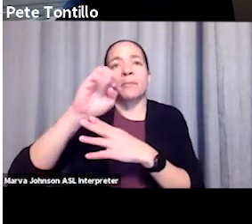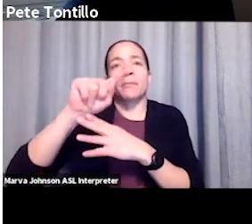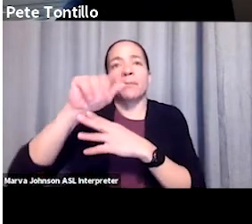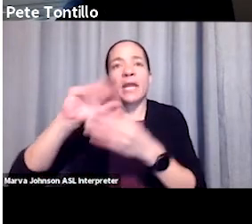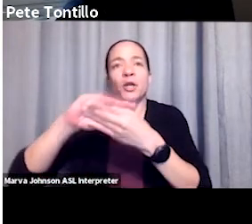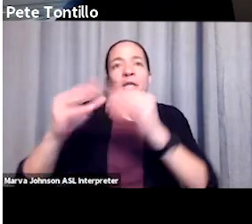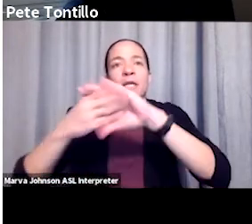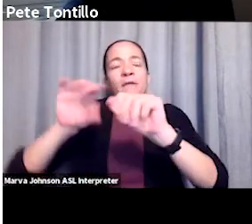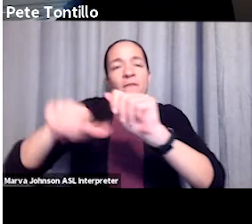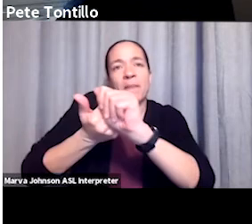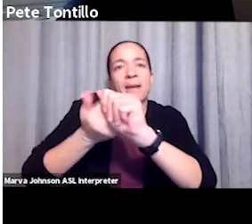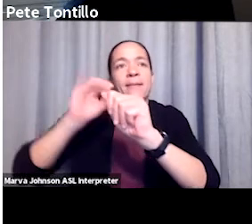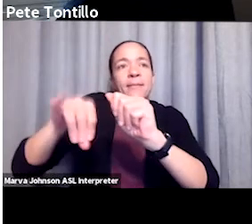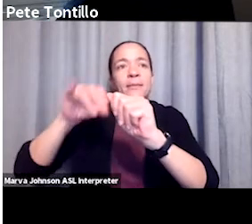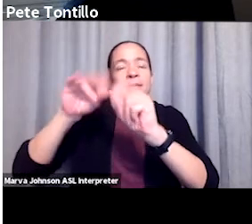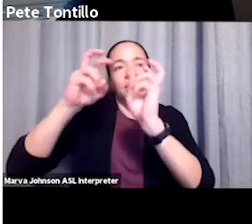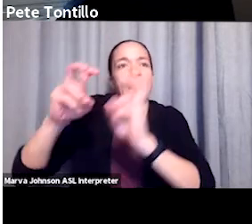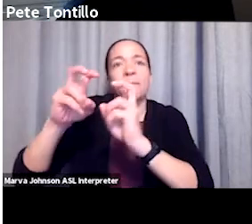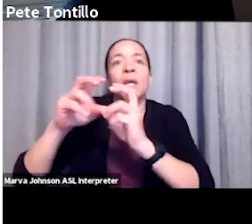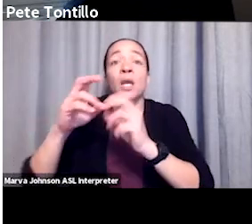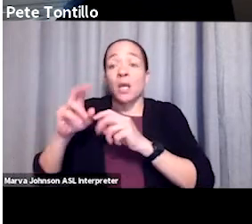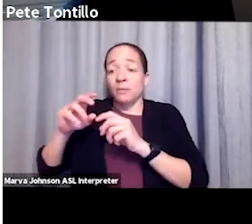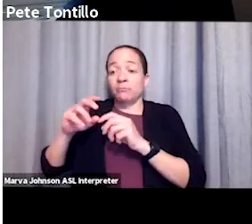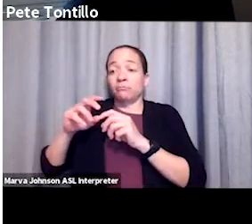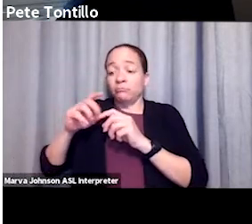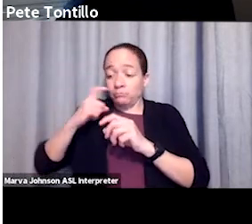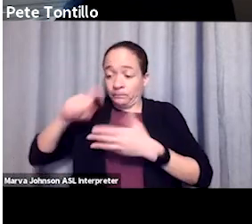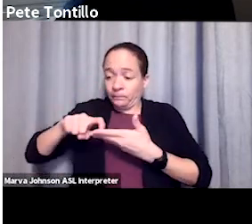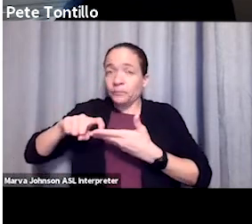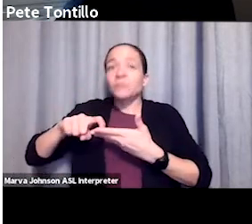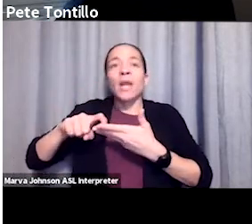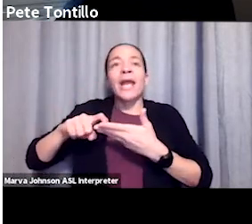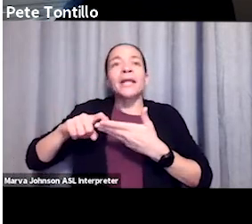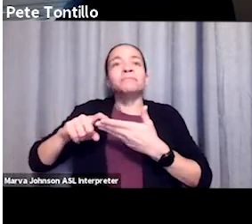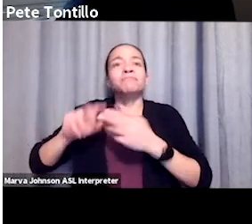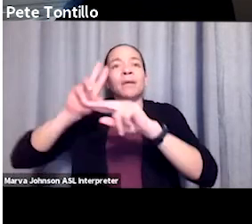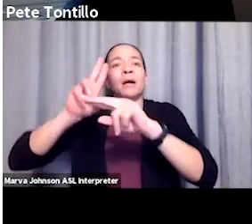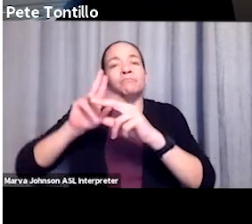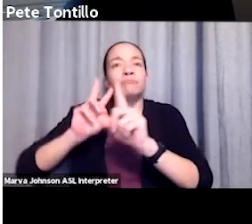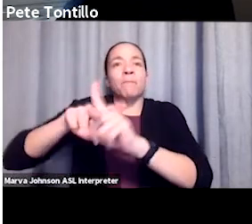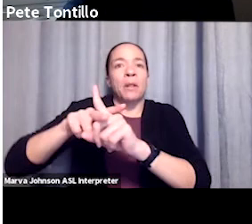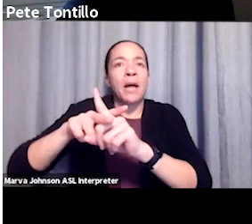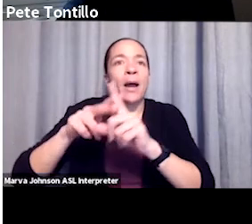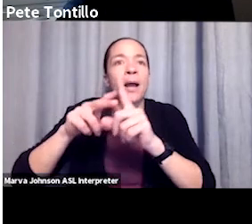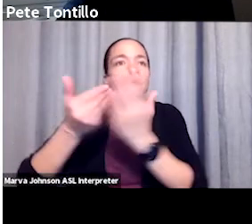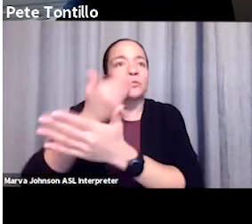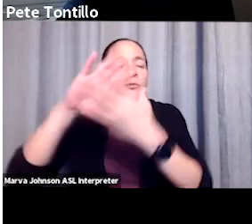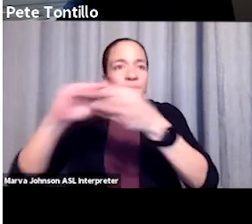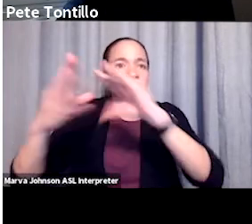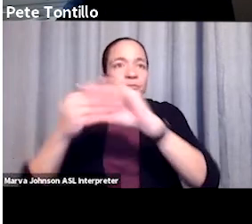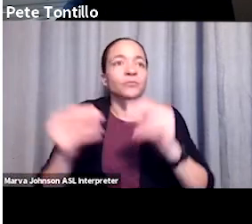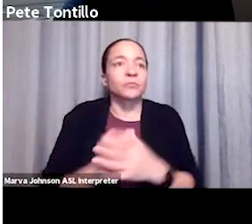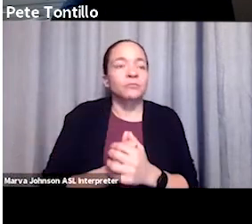frame communications about whatever issue you may be working on, as well as the key messages and talking points that you're putting out on a